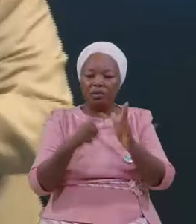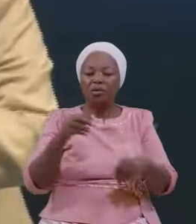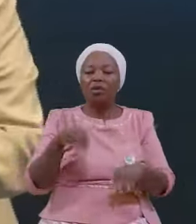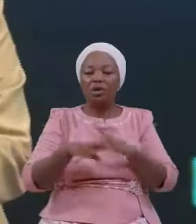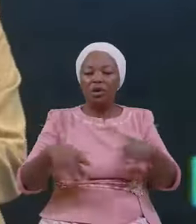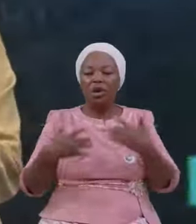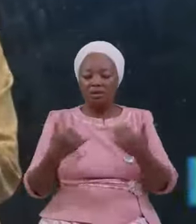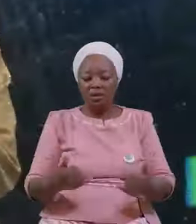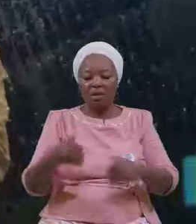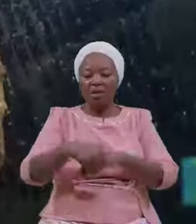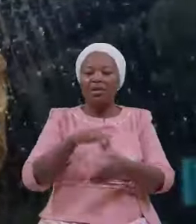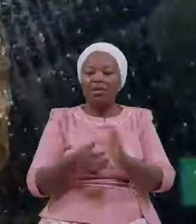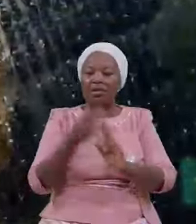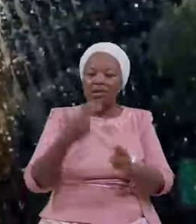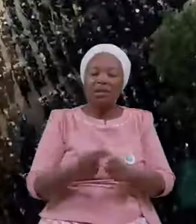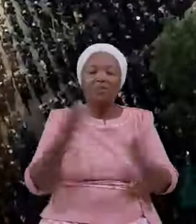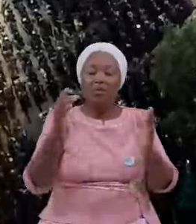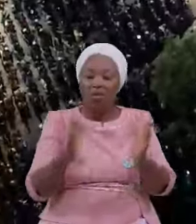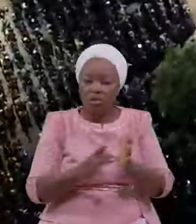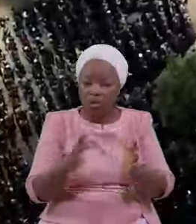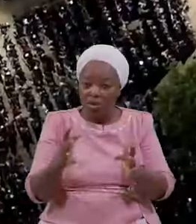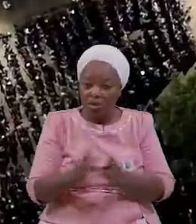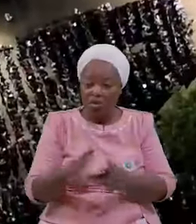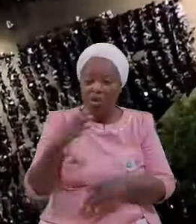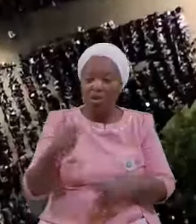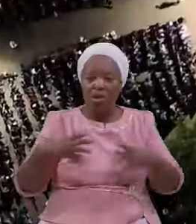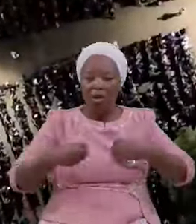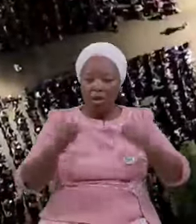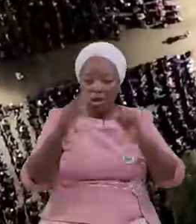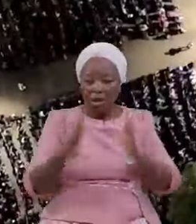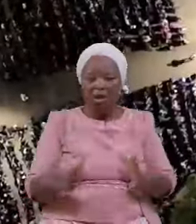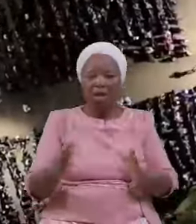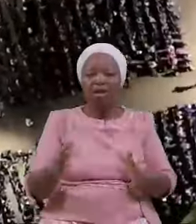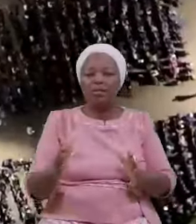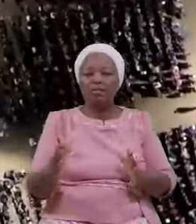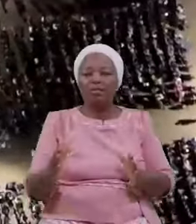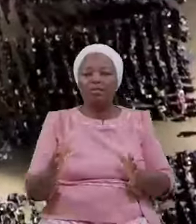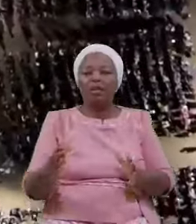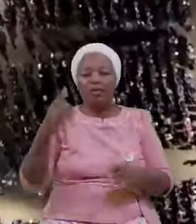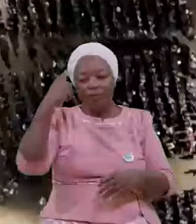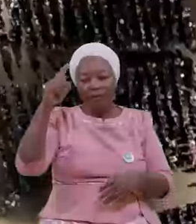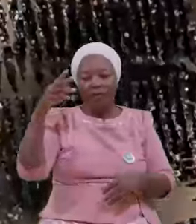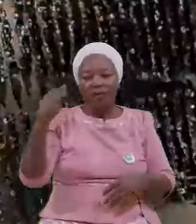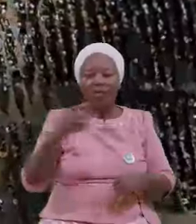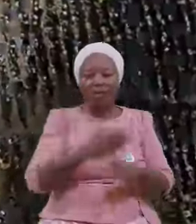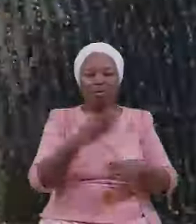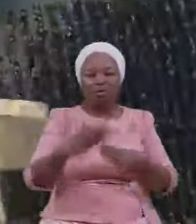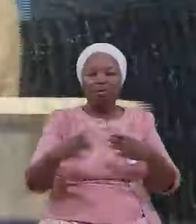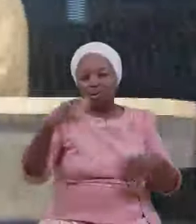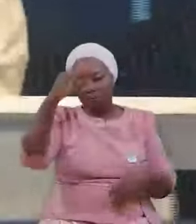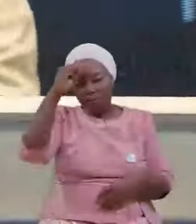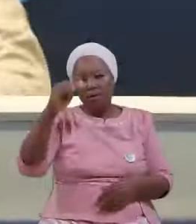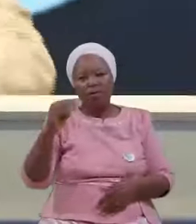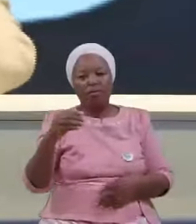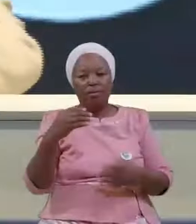name. Jesus, the healer and the health for the whole man. Look at point one here. Point